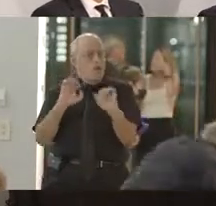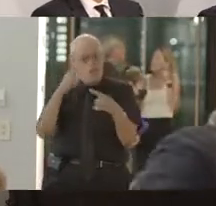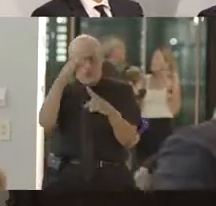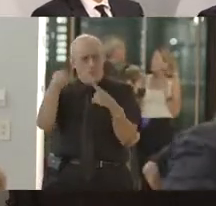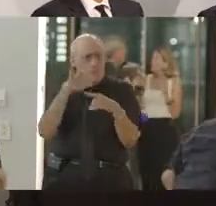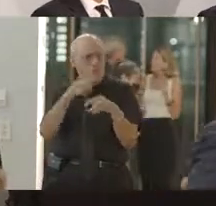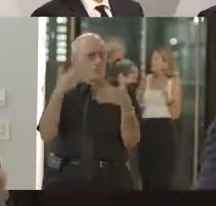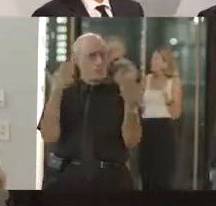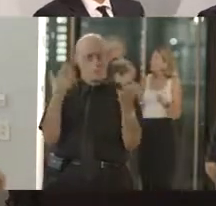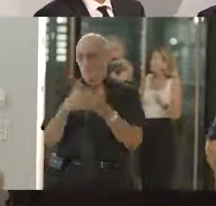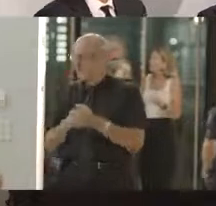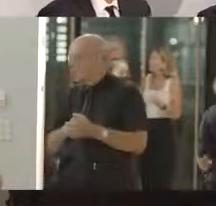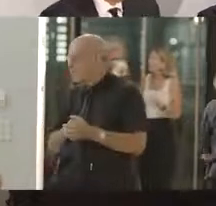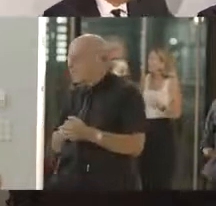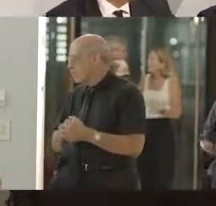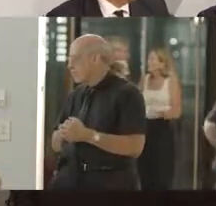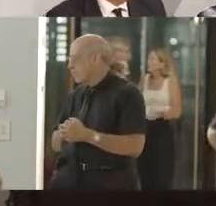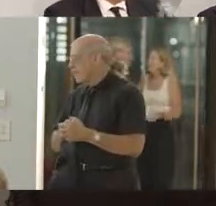this?